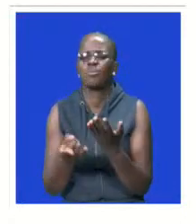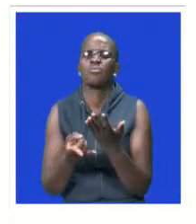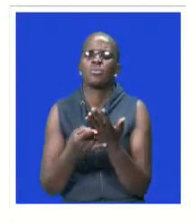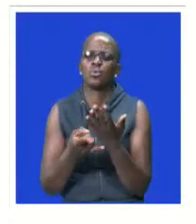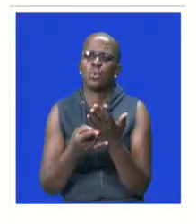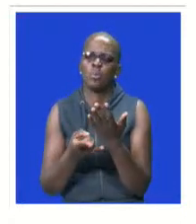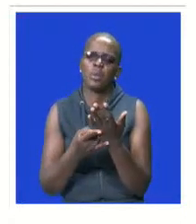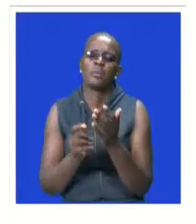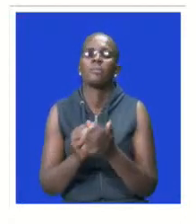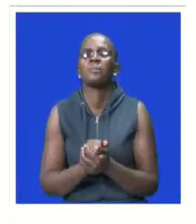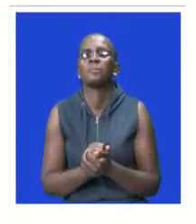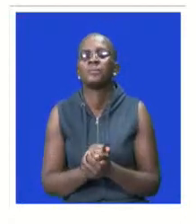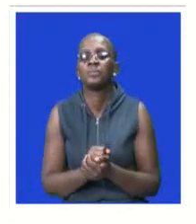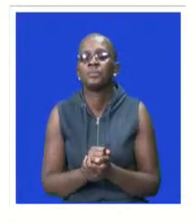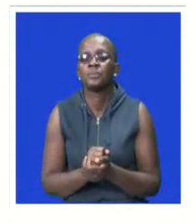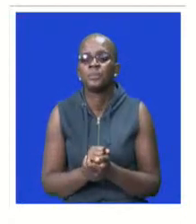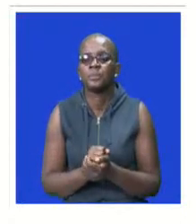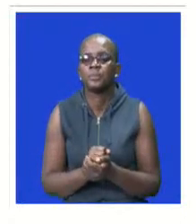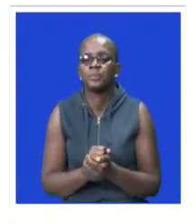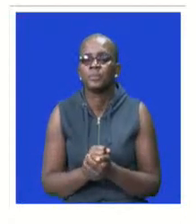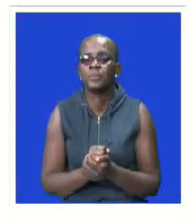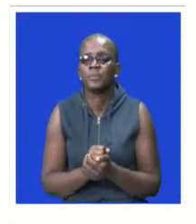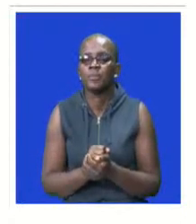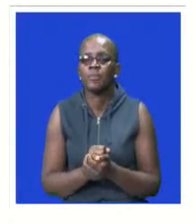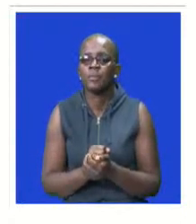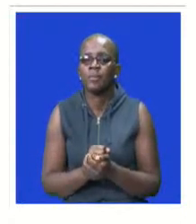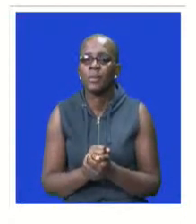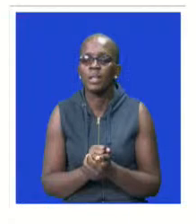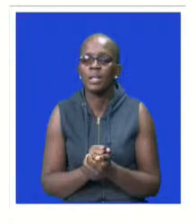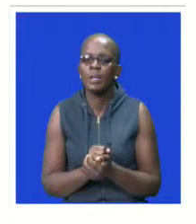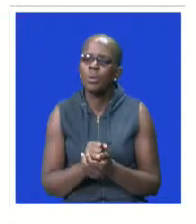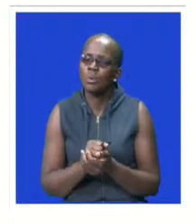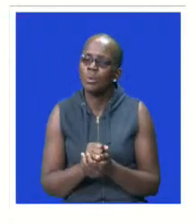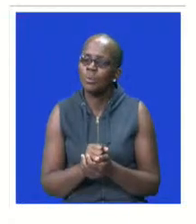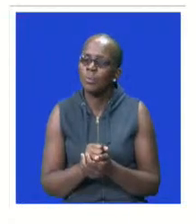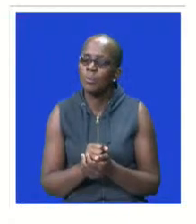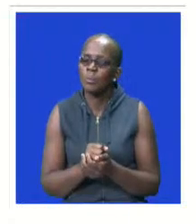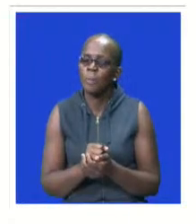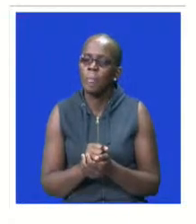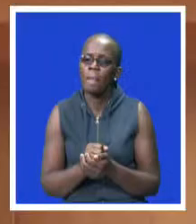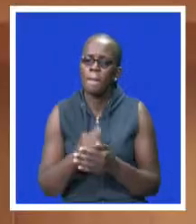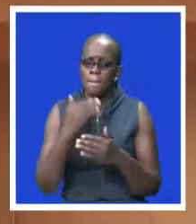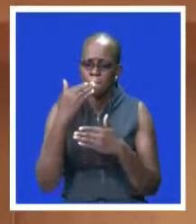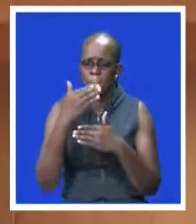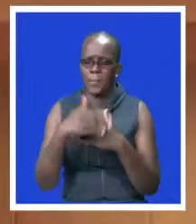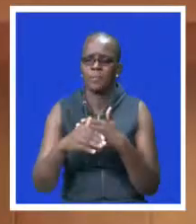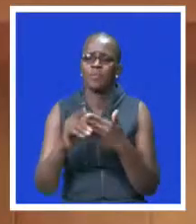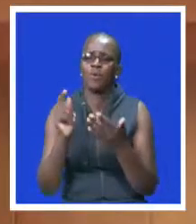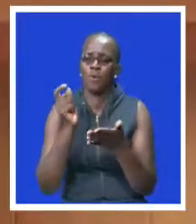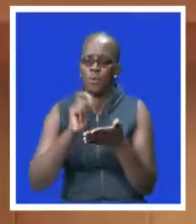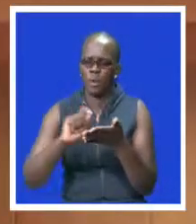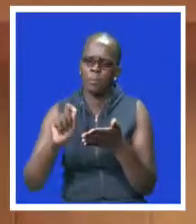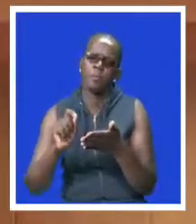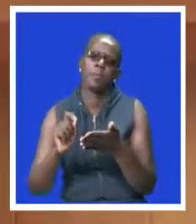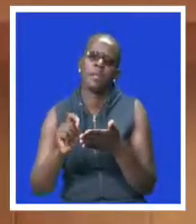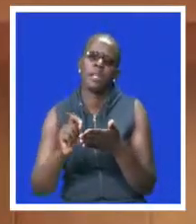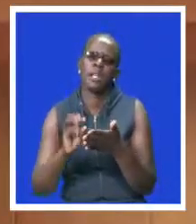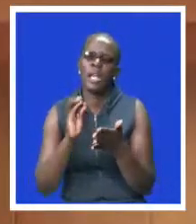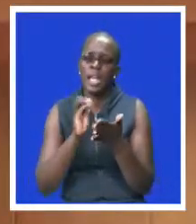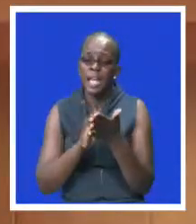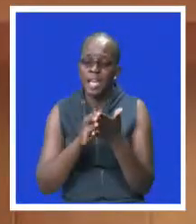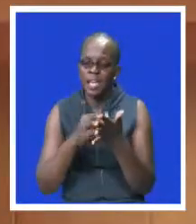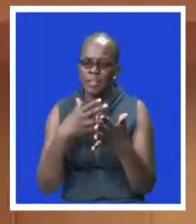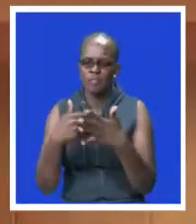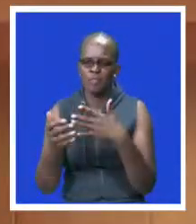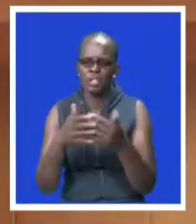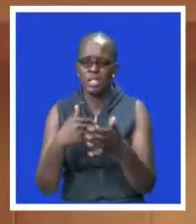that before you even set out to write, there are certain things that you need to go through, which is called the question analysis. It is